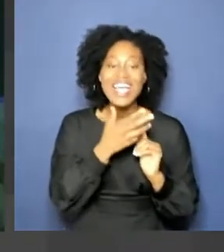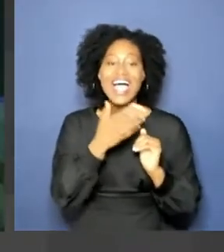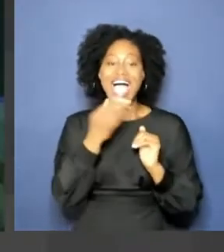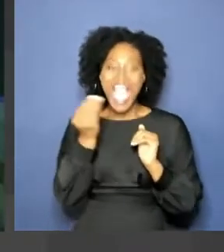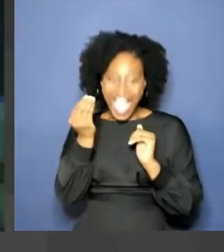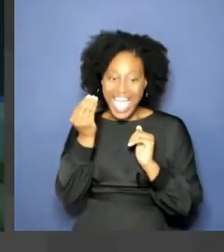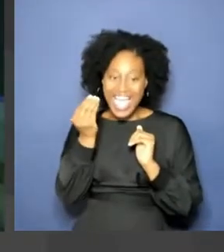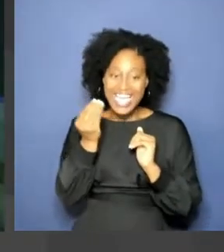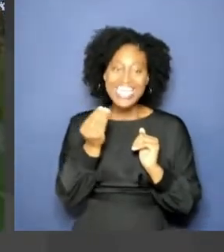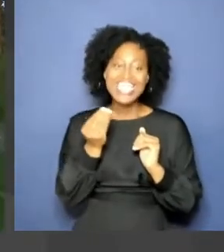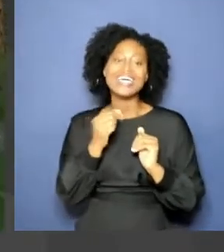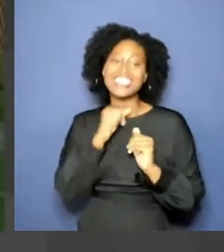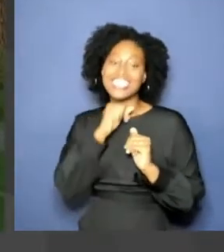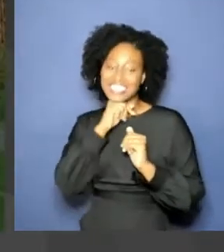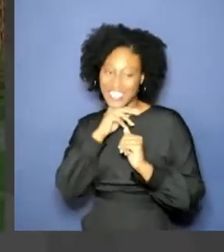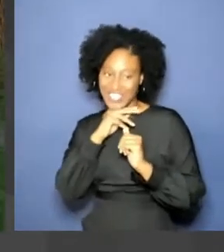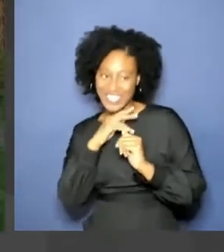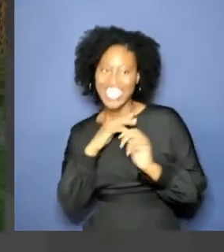adding frogs.